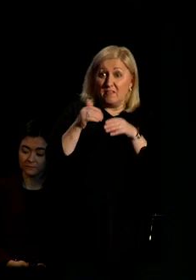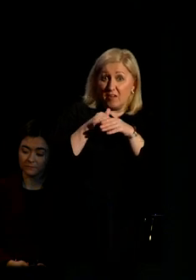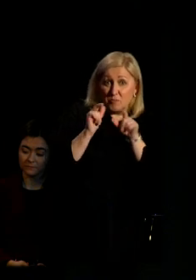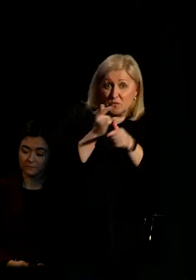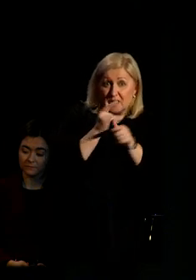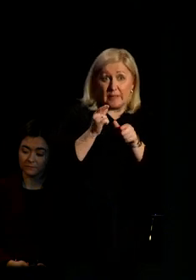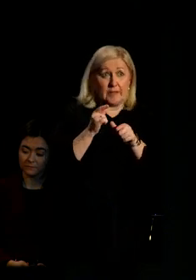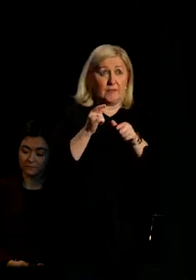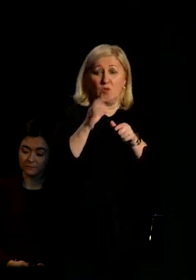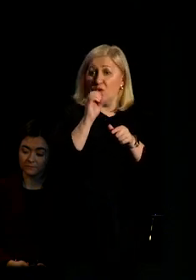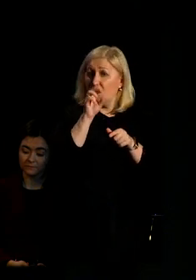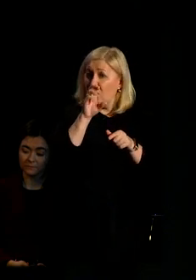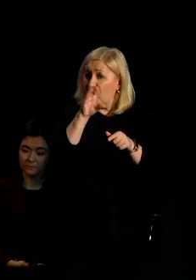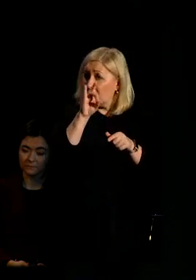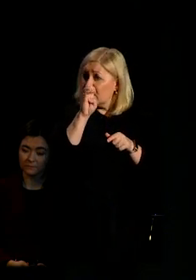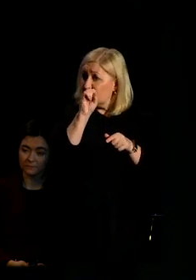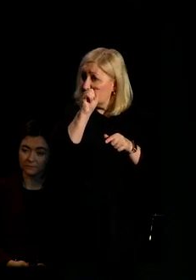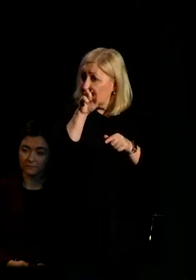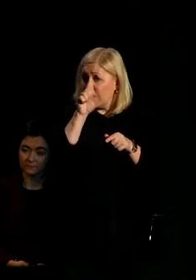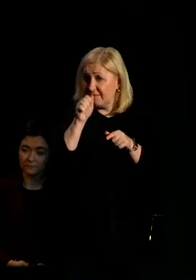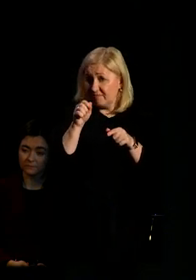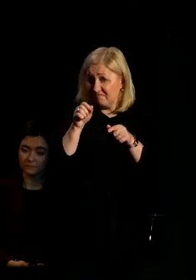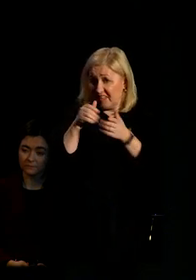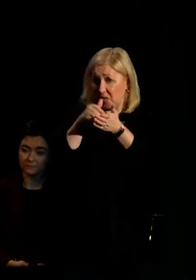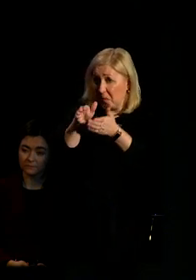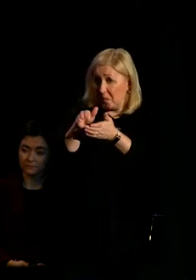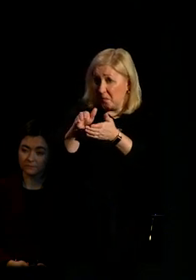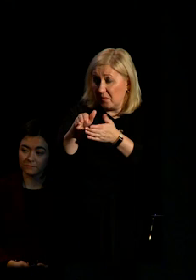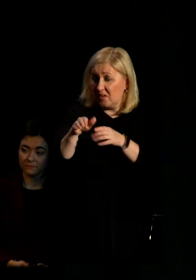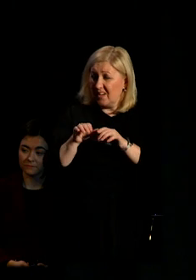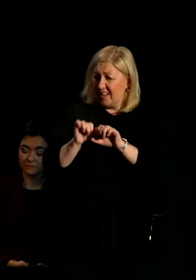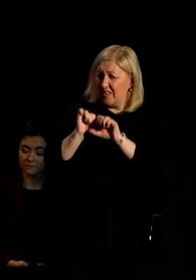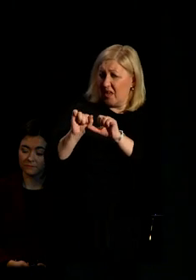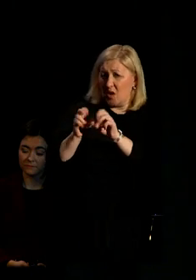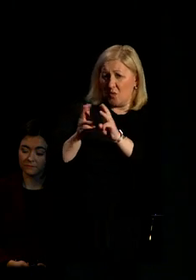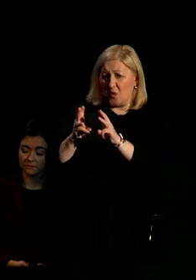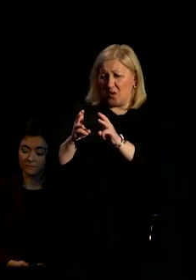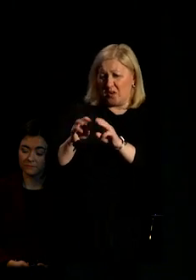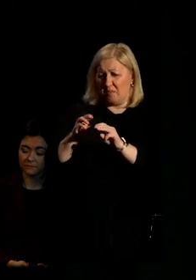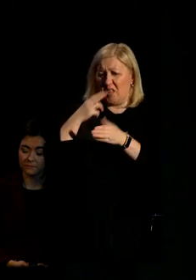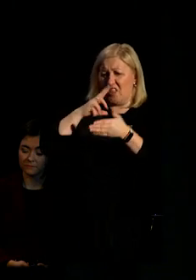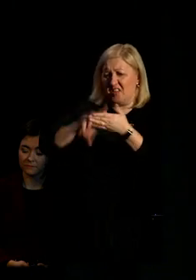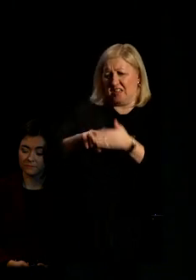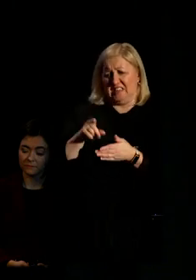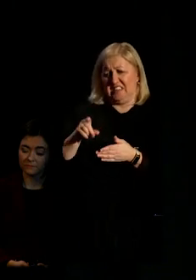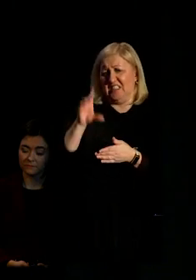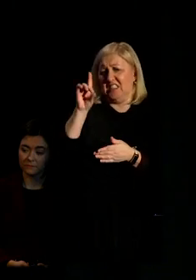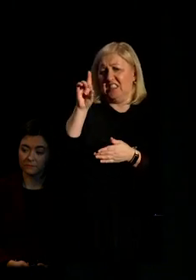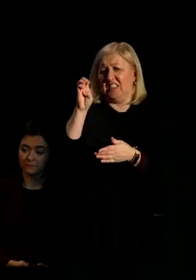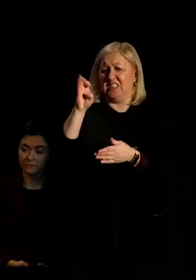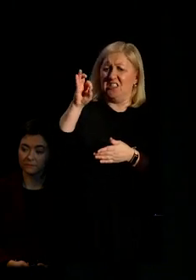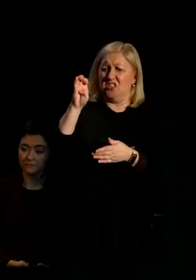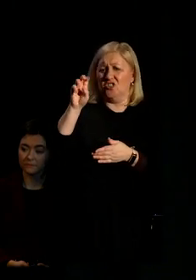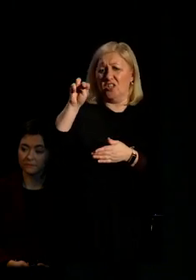Art created by Jewish artists was condemned as degenerate. Their paintings and artworks were ripped